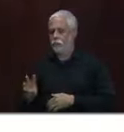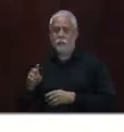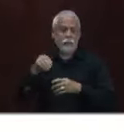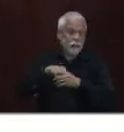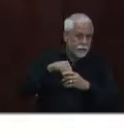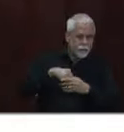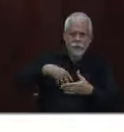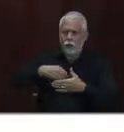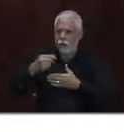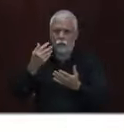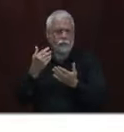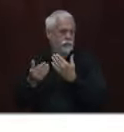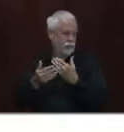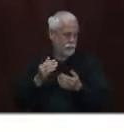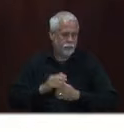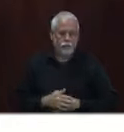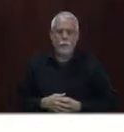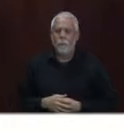outdoors.